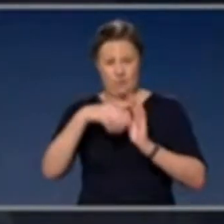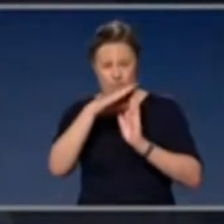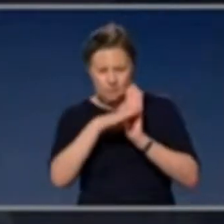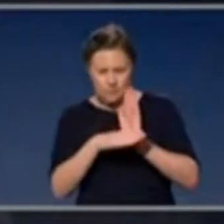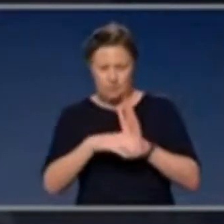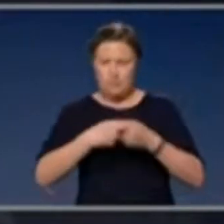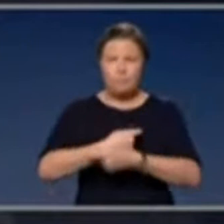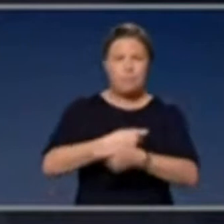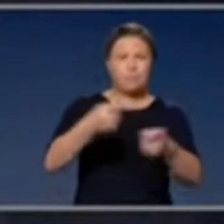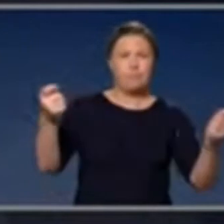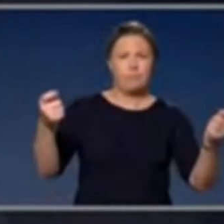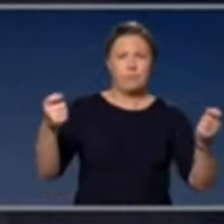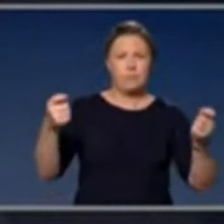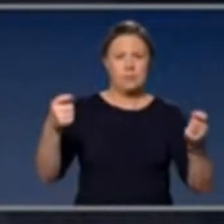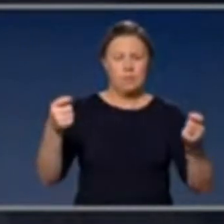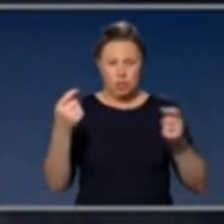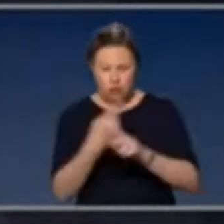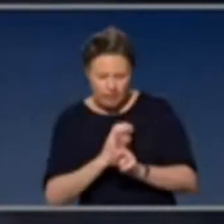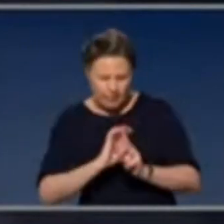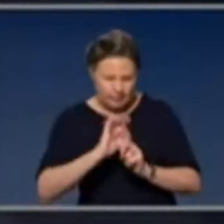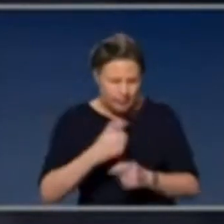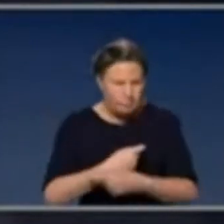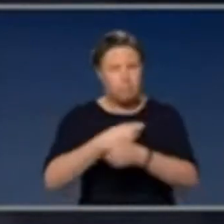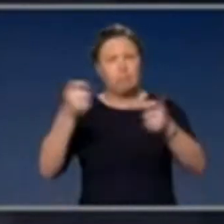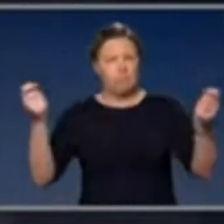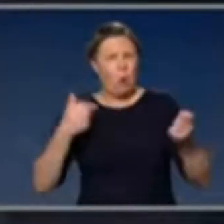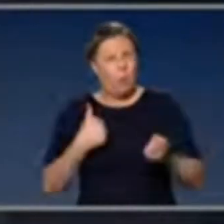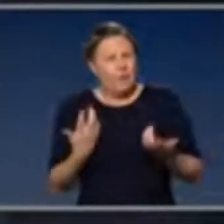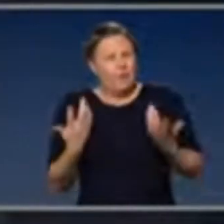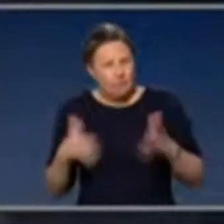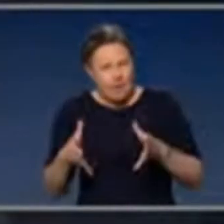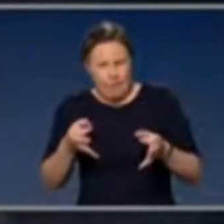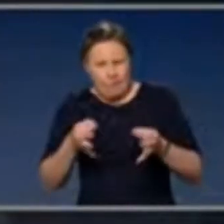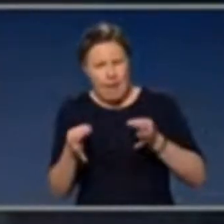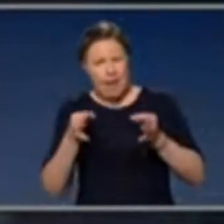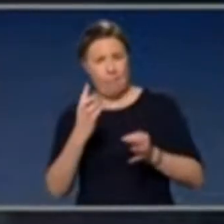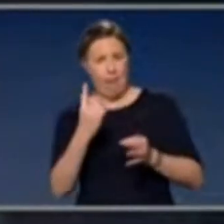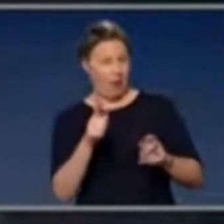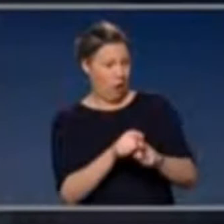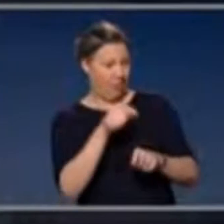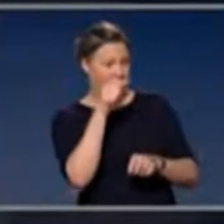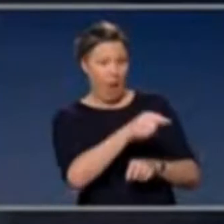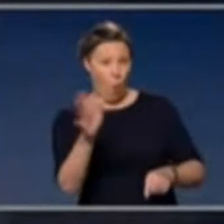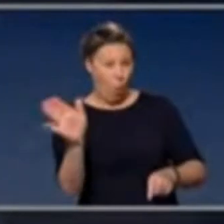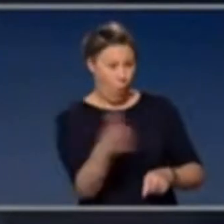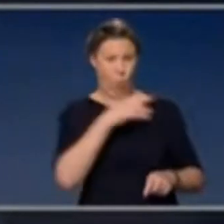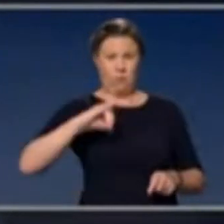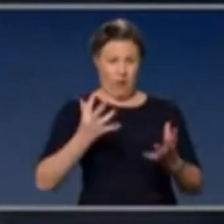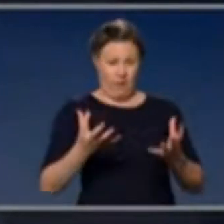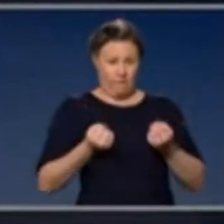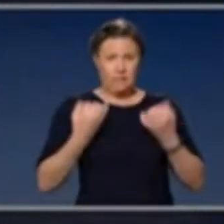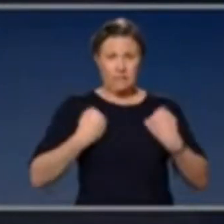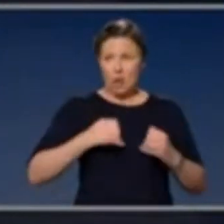3 times. There's been a lot of planning that's gone into these sort of things, but that was an unprecedented event. Even at the places